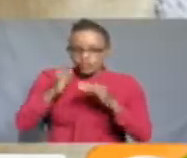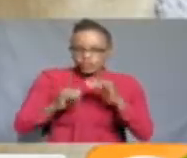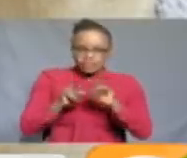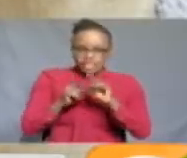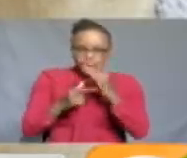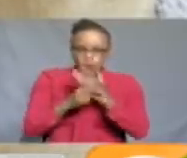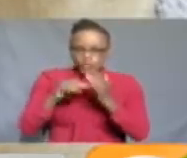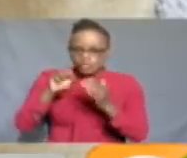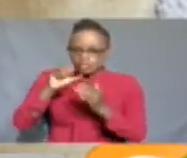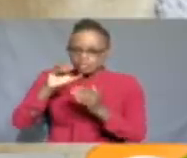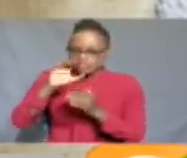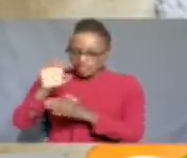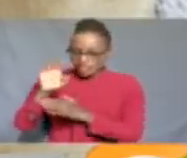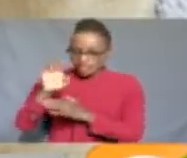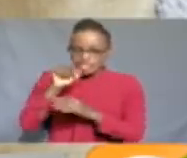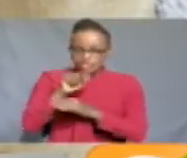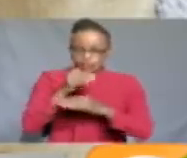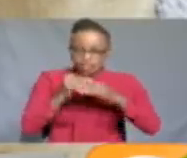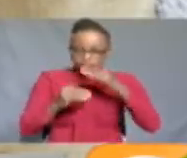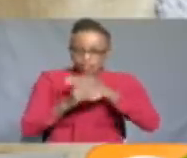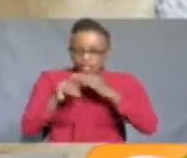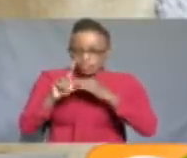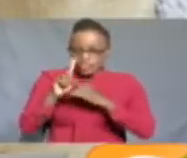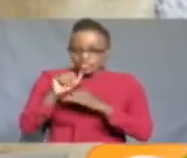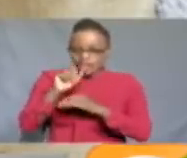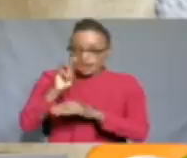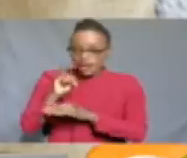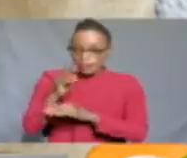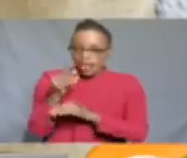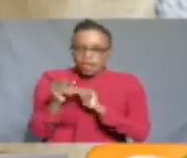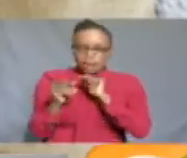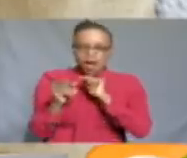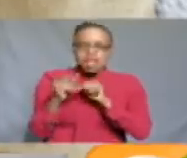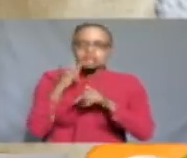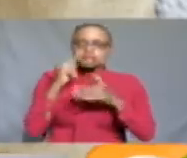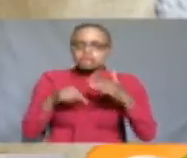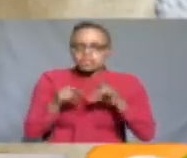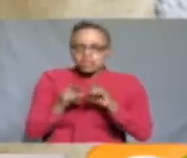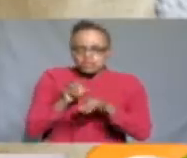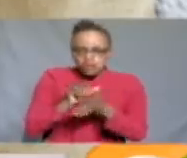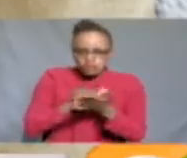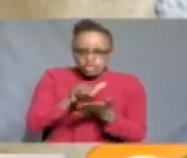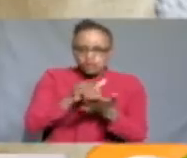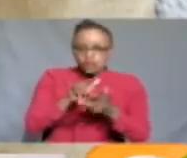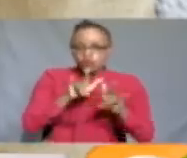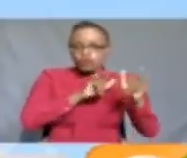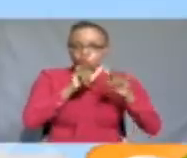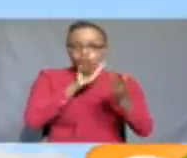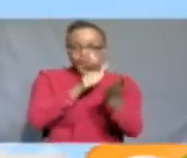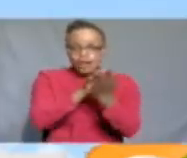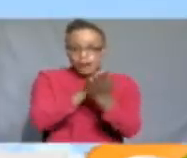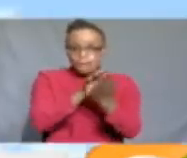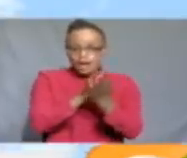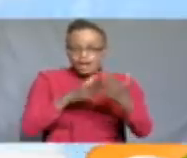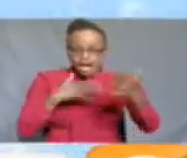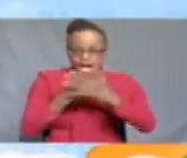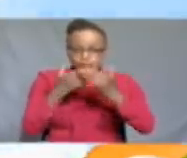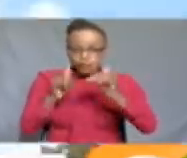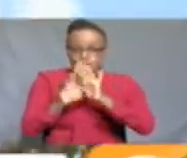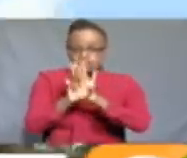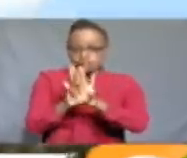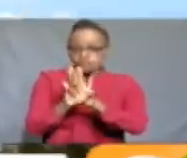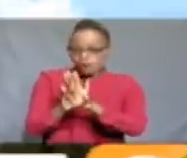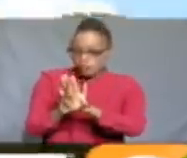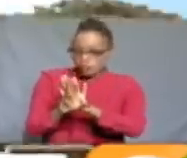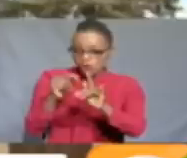CES, as security for the construction of the dams. The money is alleged to have been wired to foreign banks. So far, representatives of